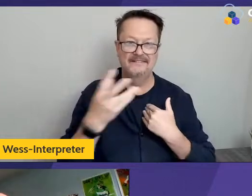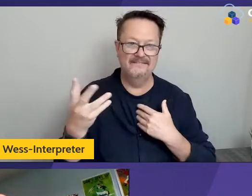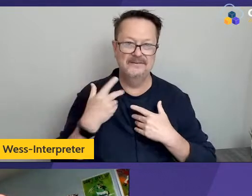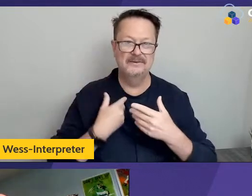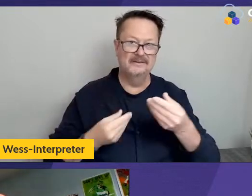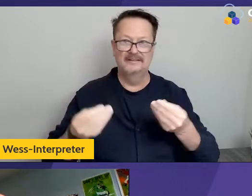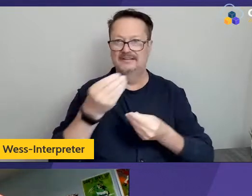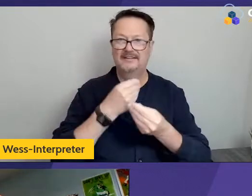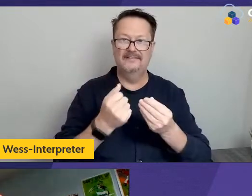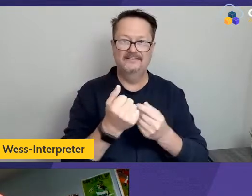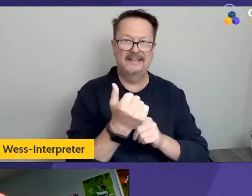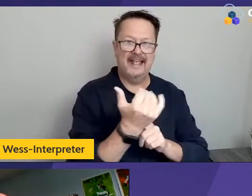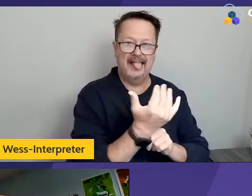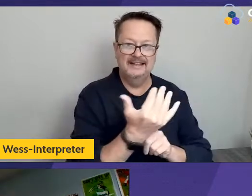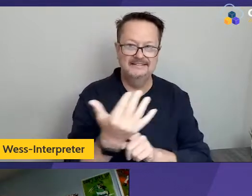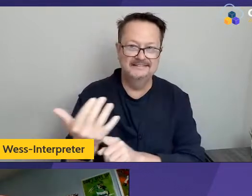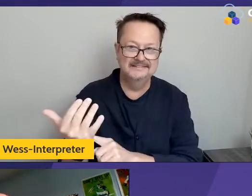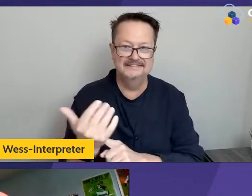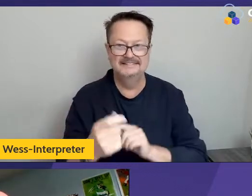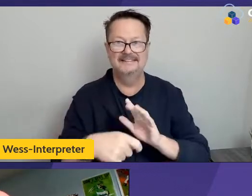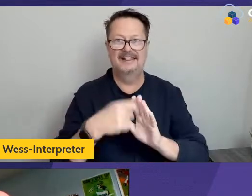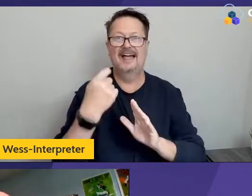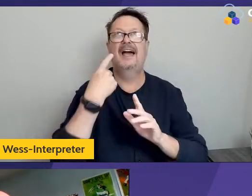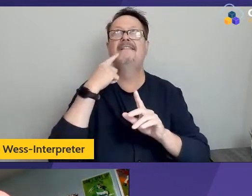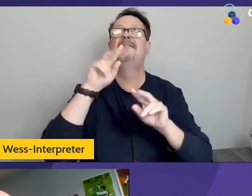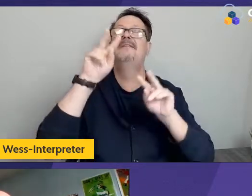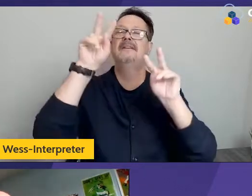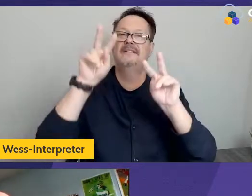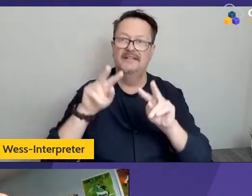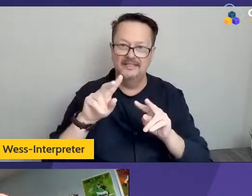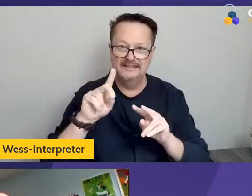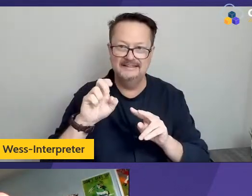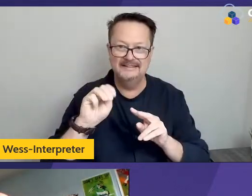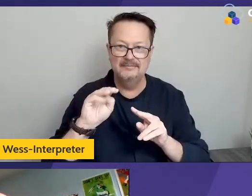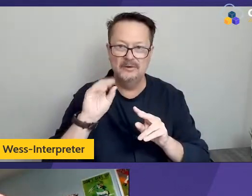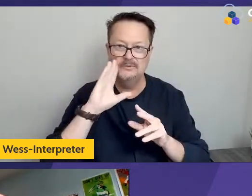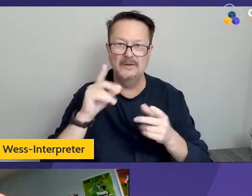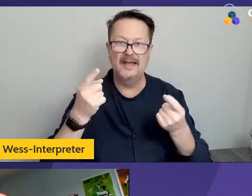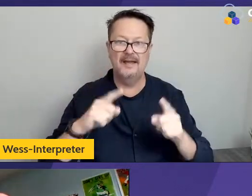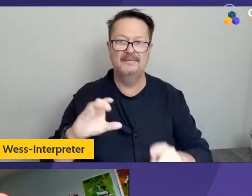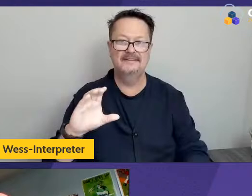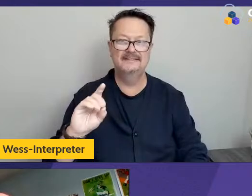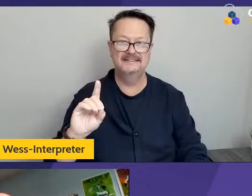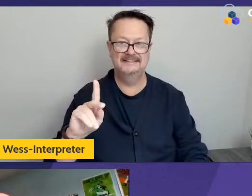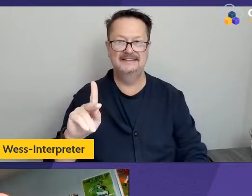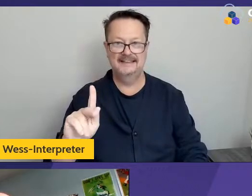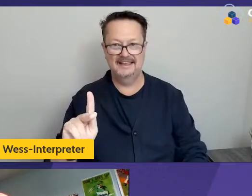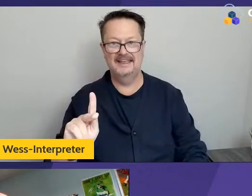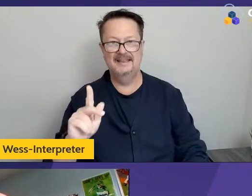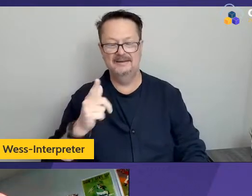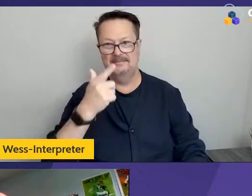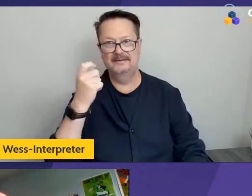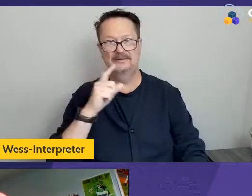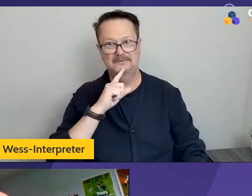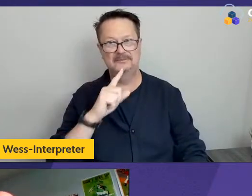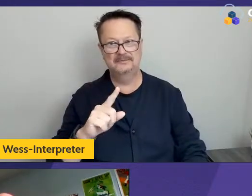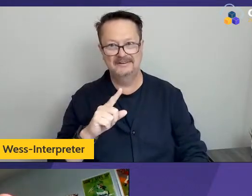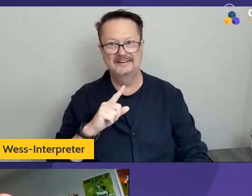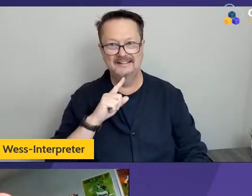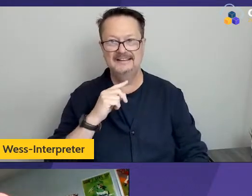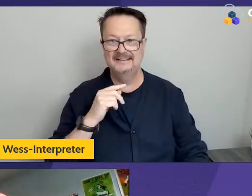up today for all the demos that are going to happen in CDK Day, because it's we're risking it